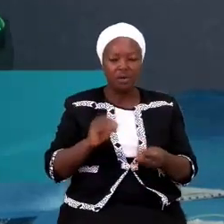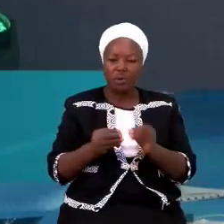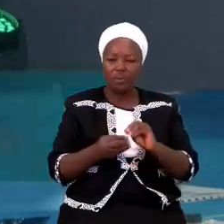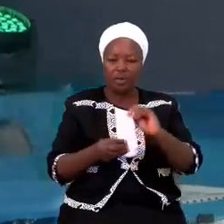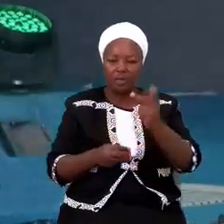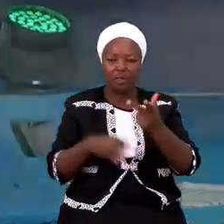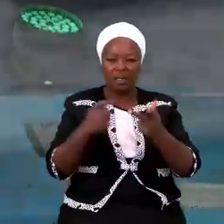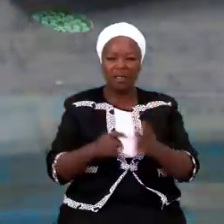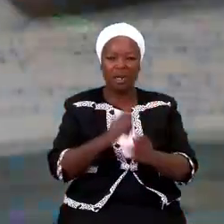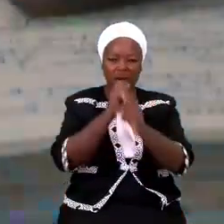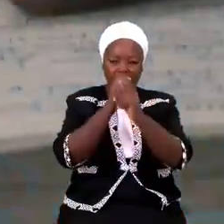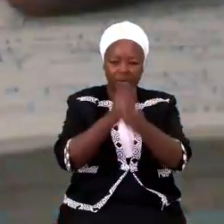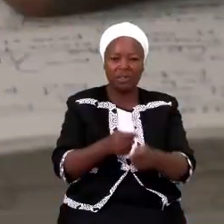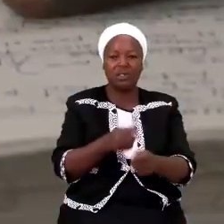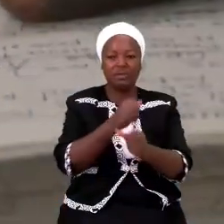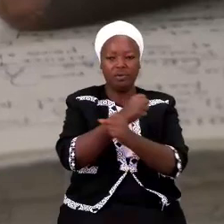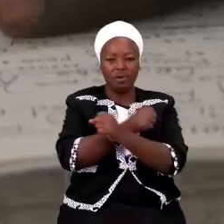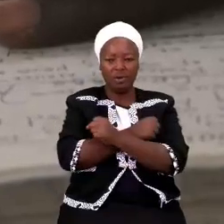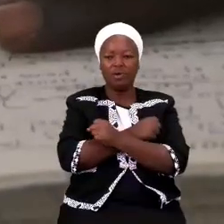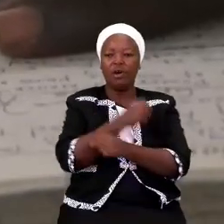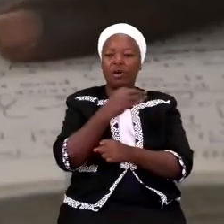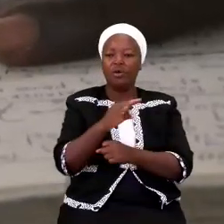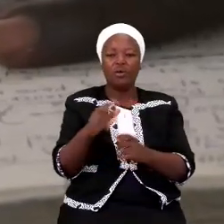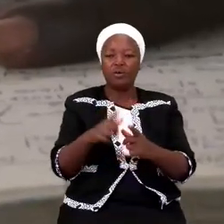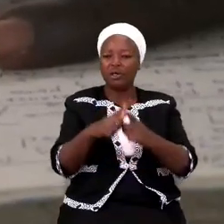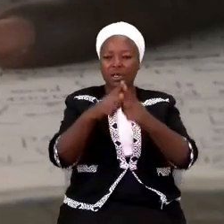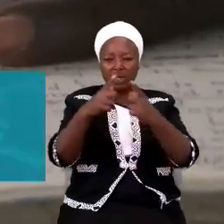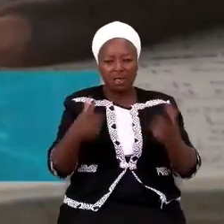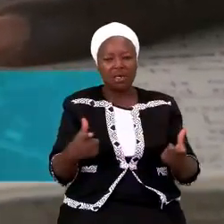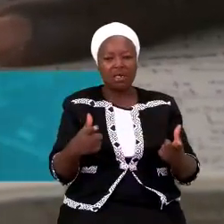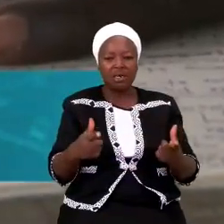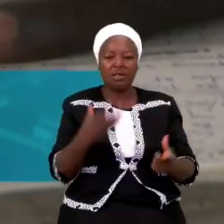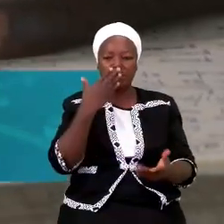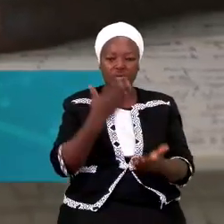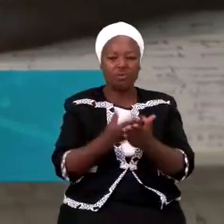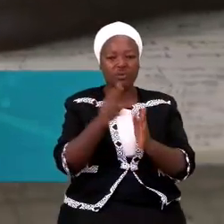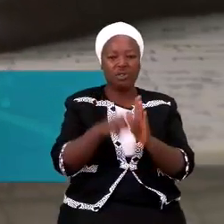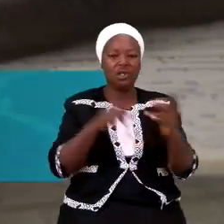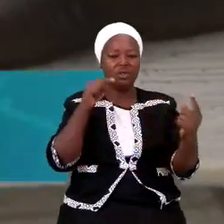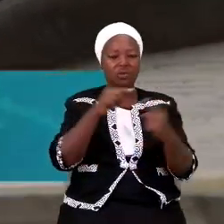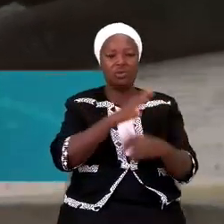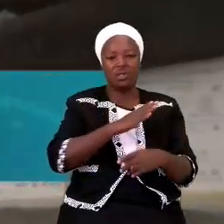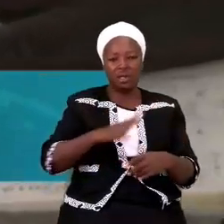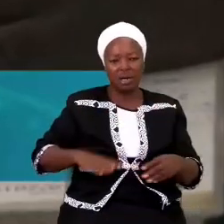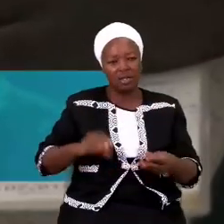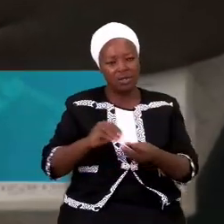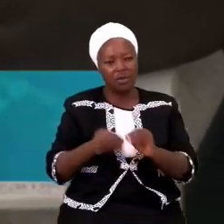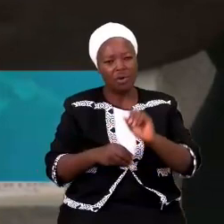Number one, we're looking at the revealed love of God. Now,